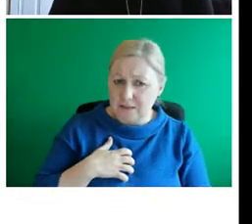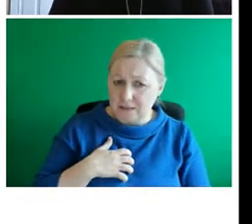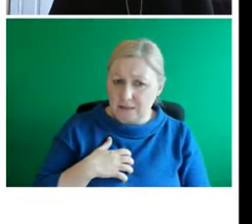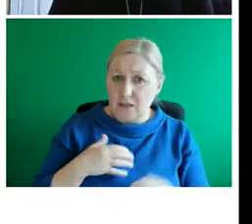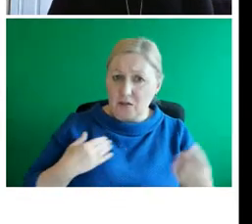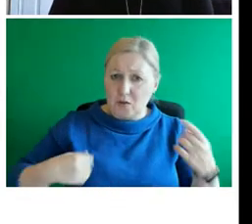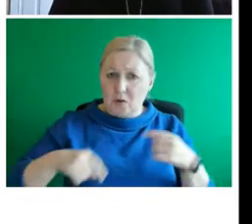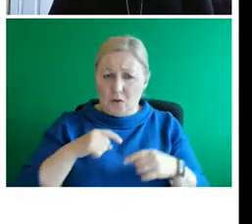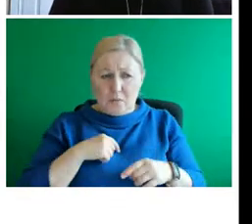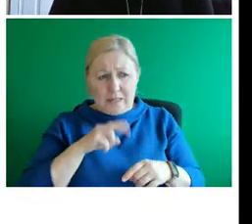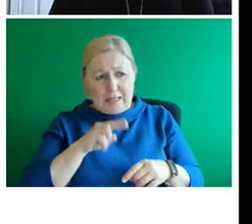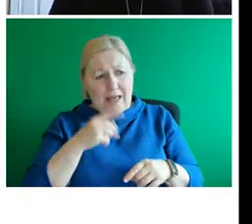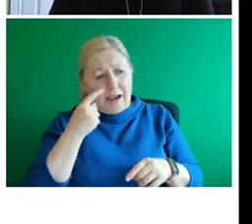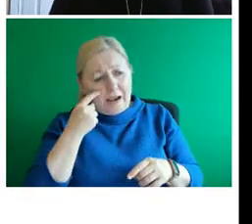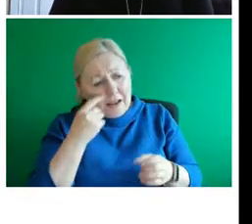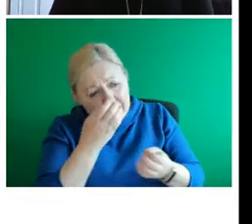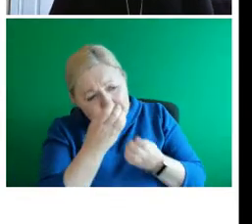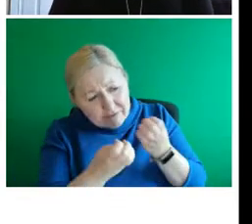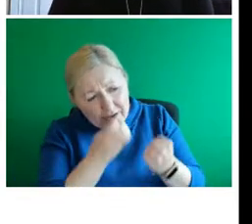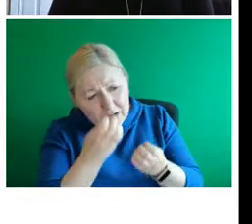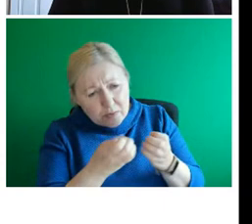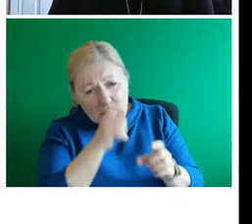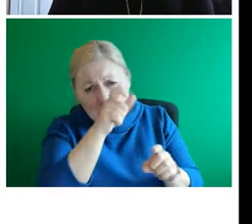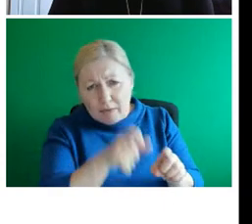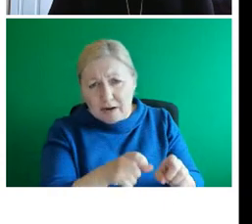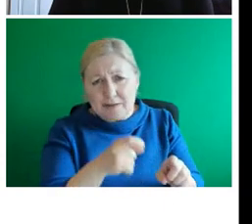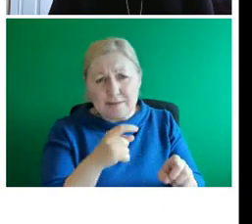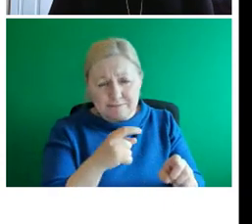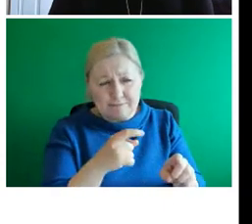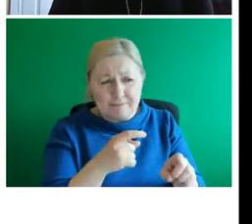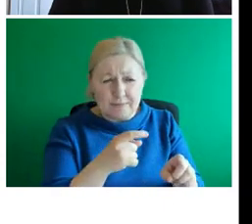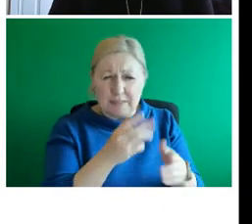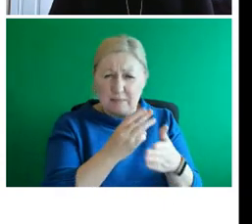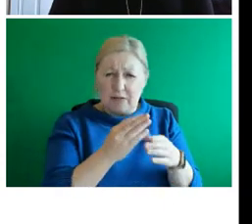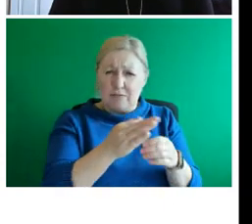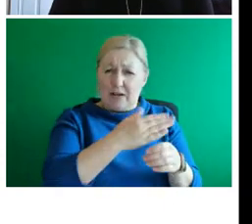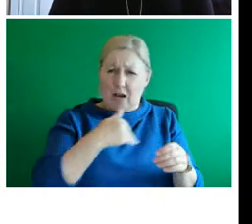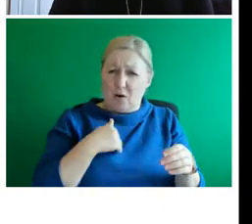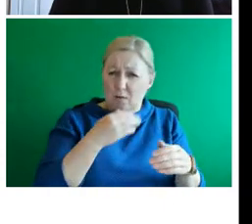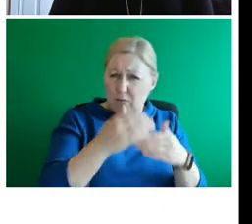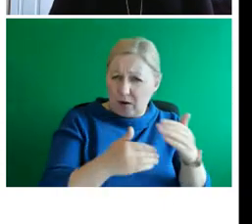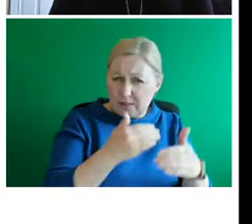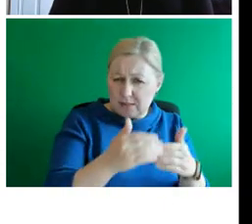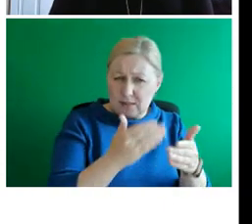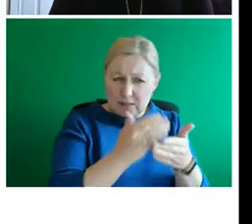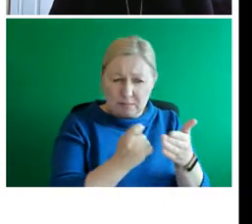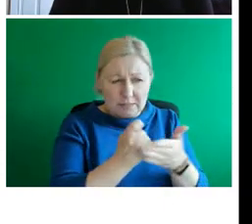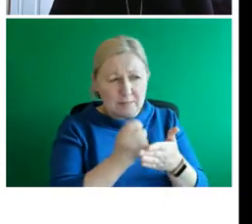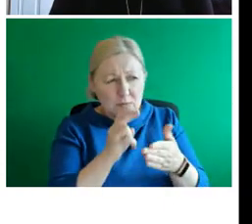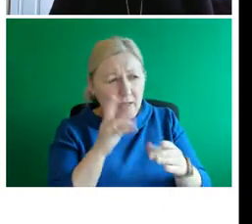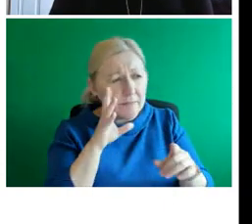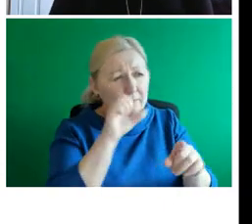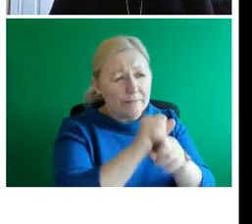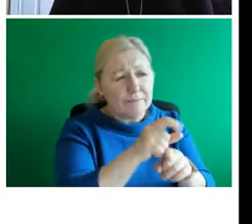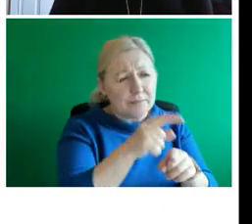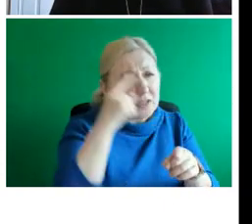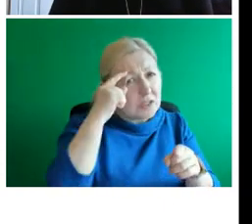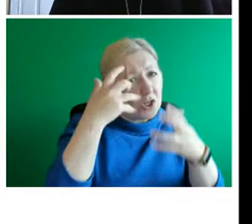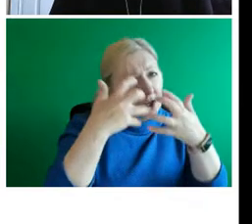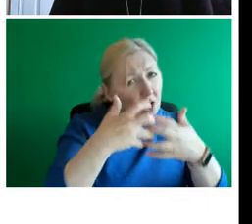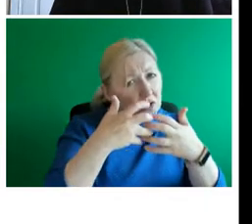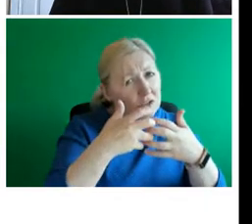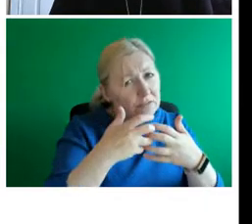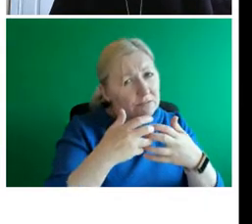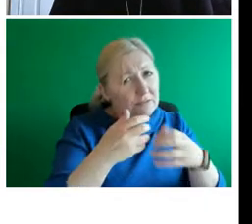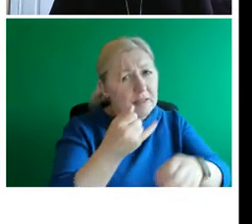workup. And we would often come across then a cognitive impairment there. So we would frequently find ourselves in the position of